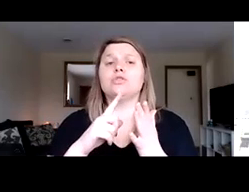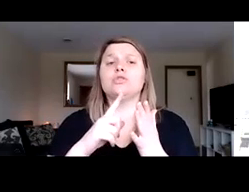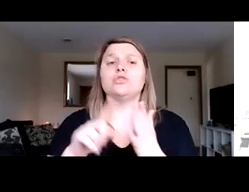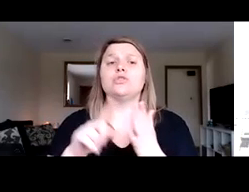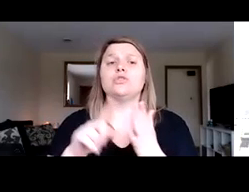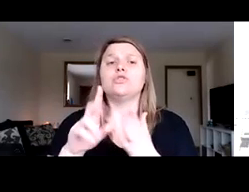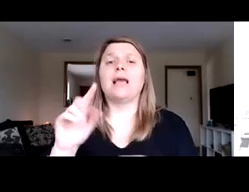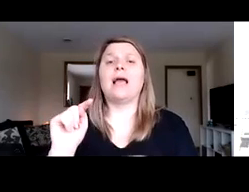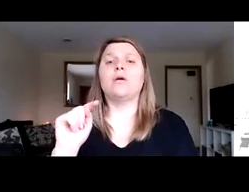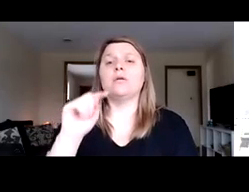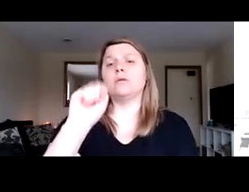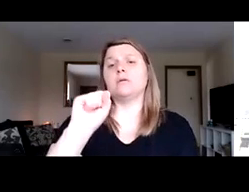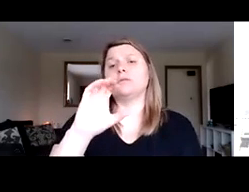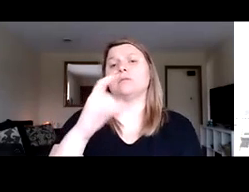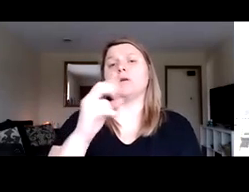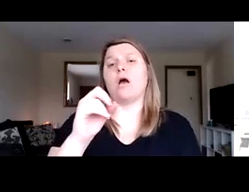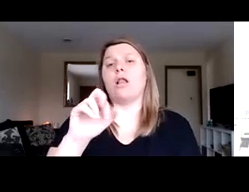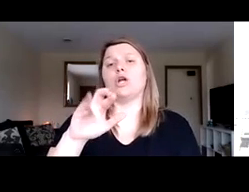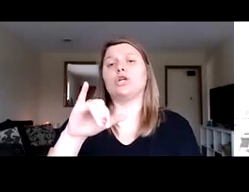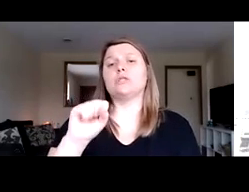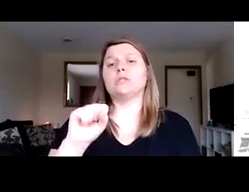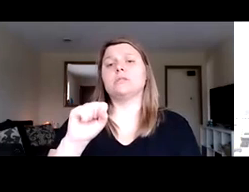Distinction Program.